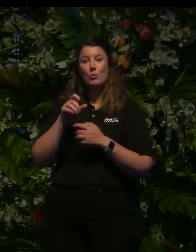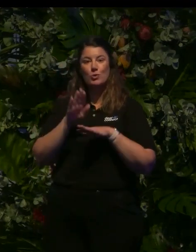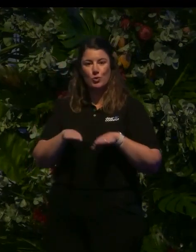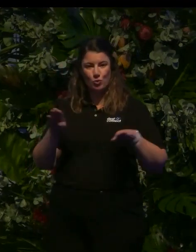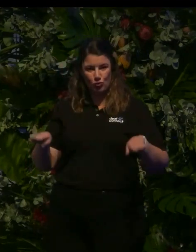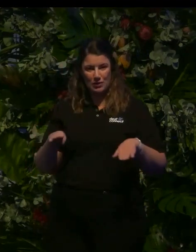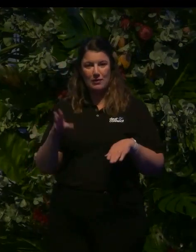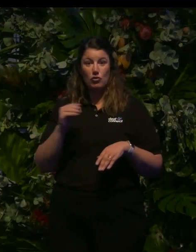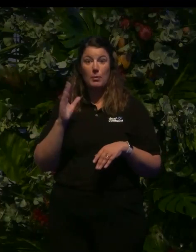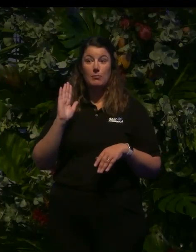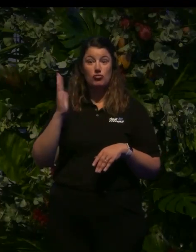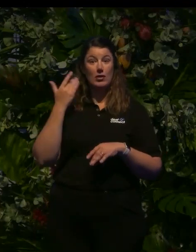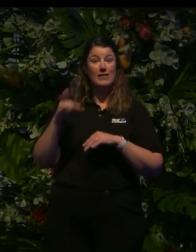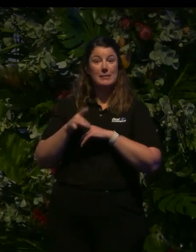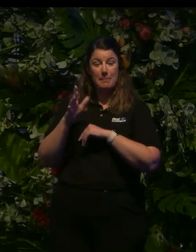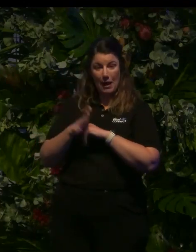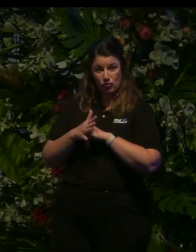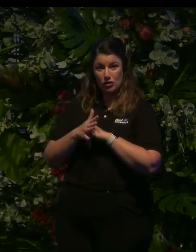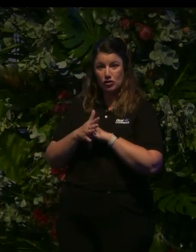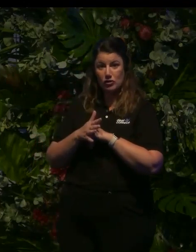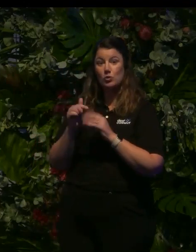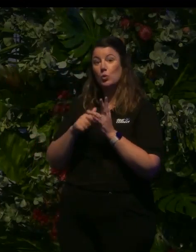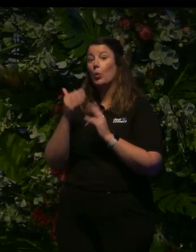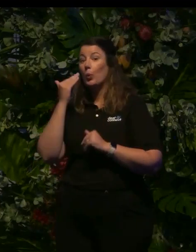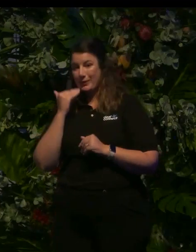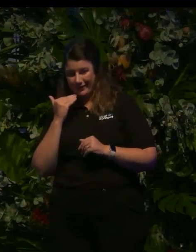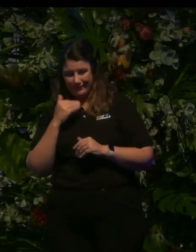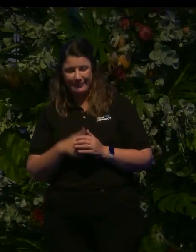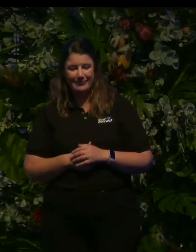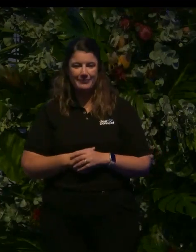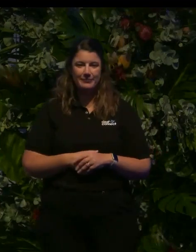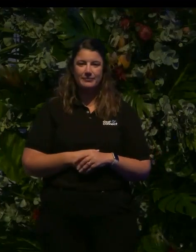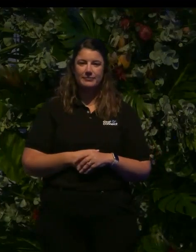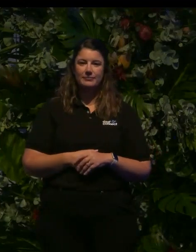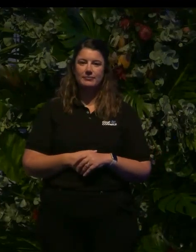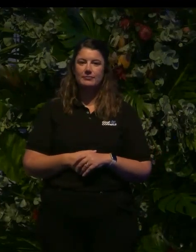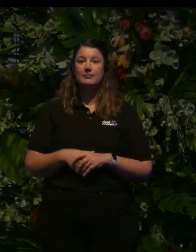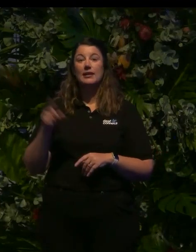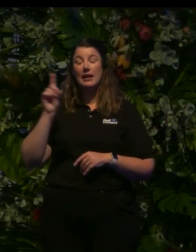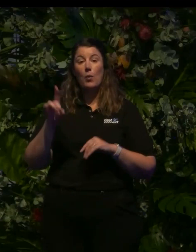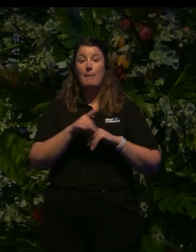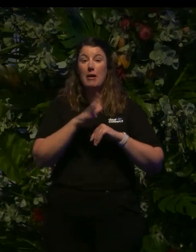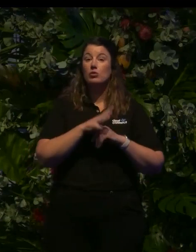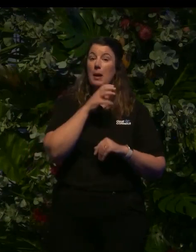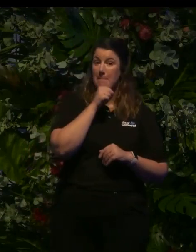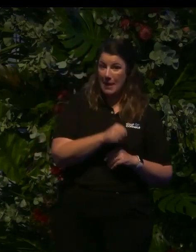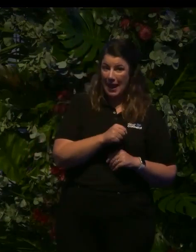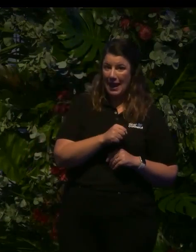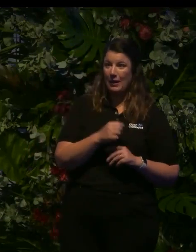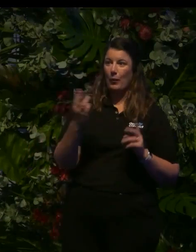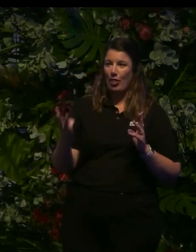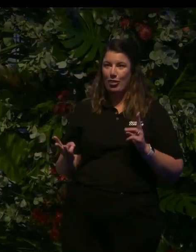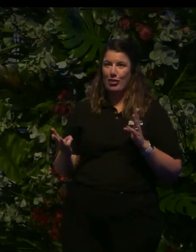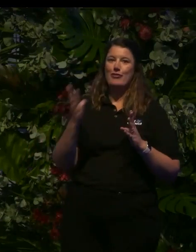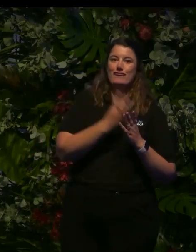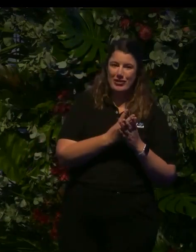children from a previous marriage to a woman, and now I'm married to a man who brought 3 other